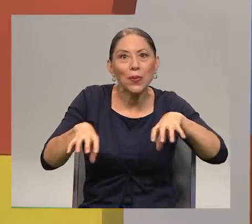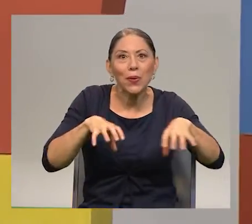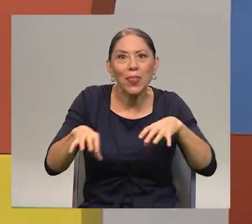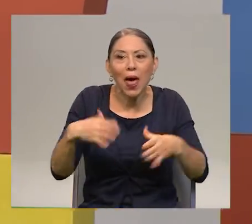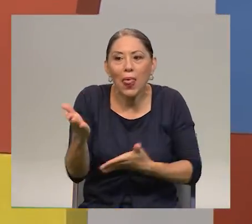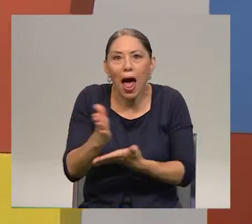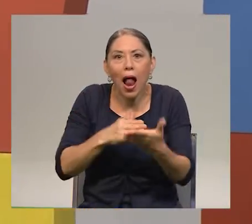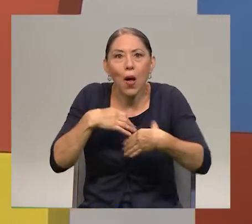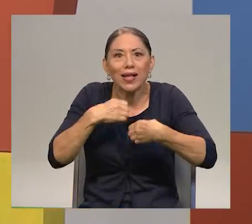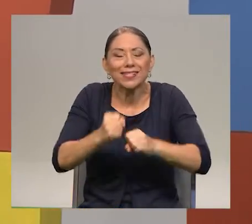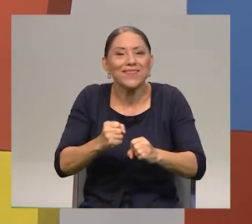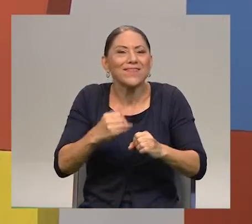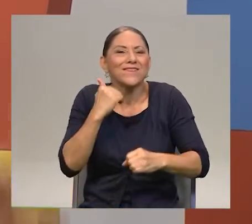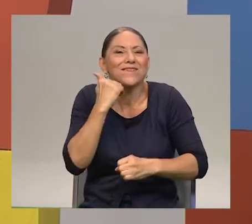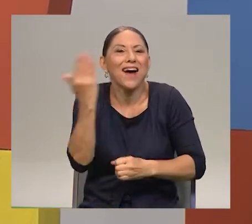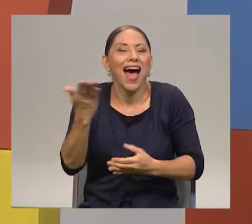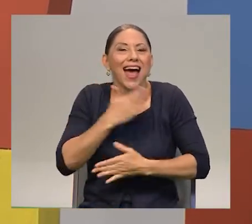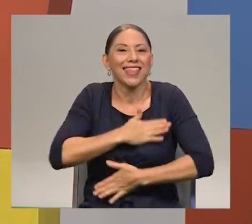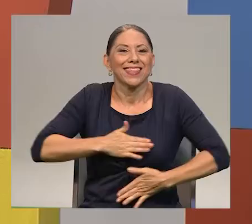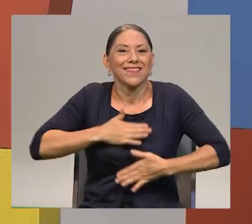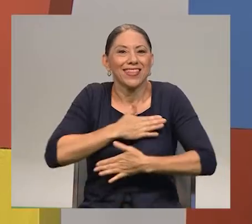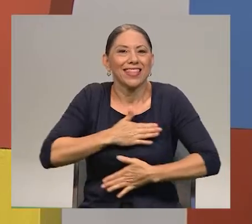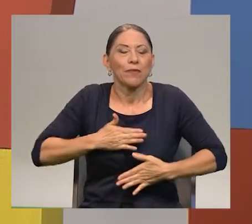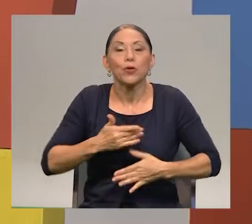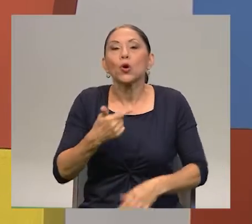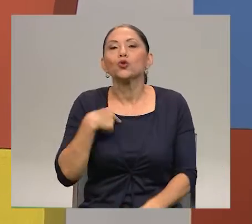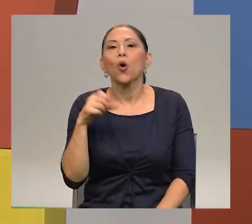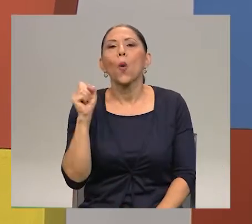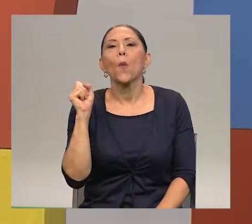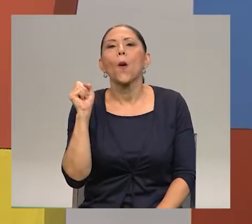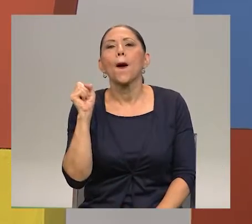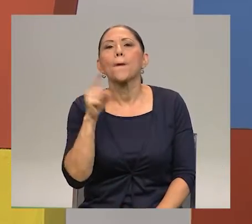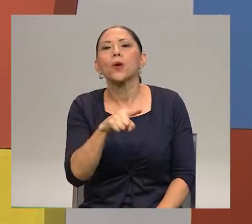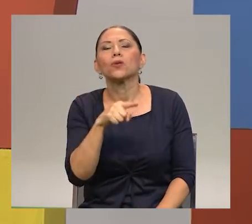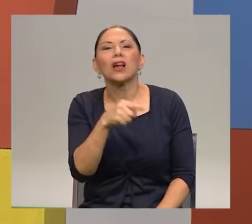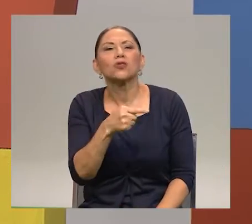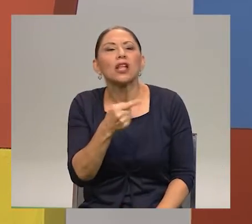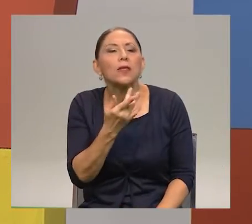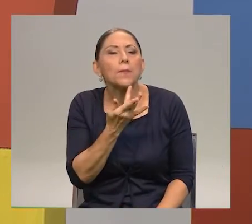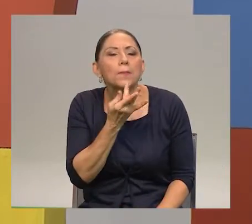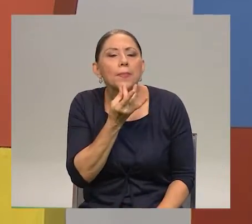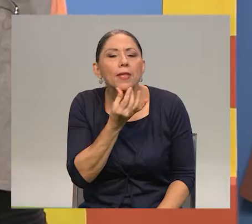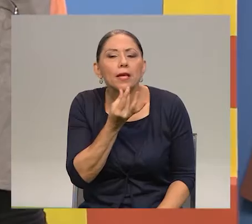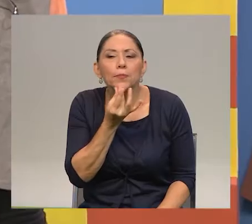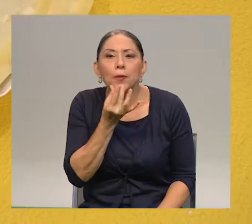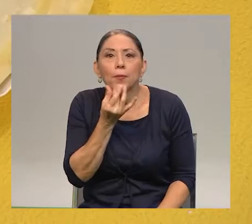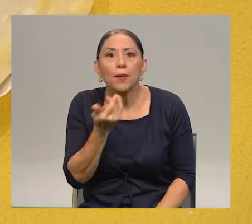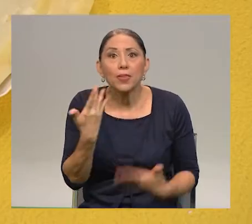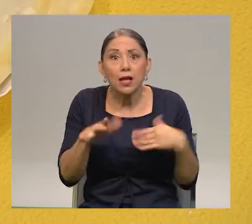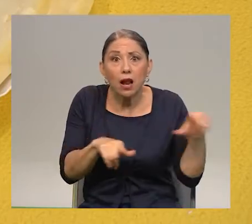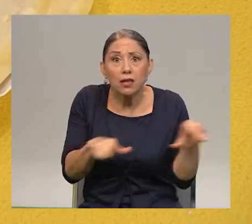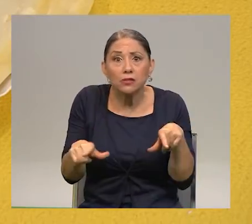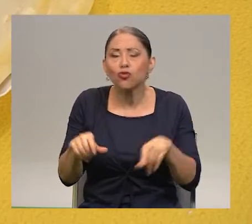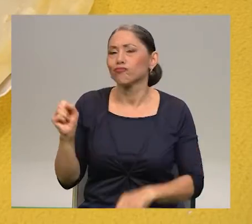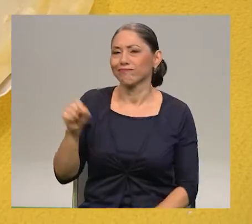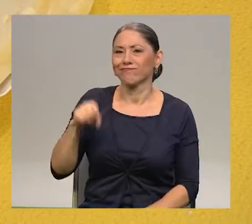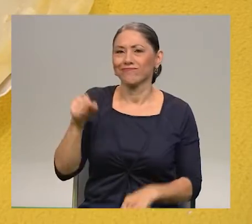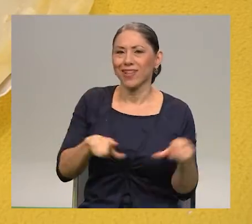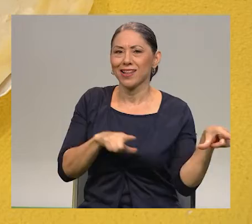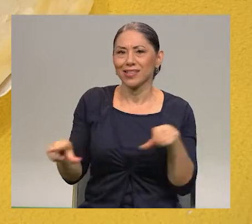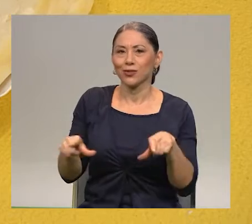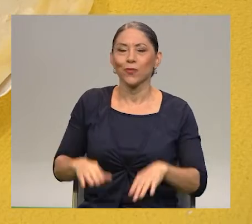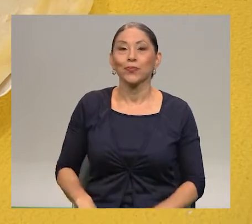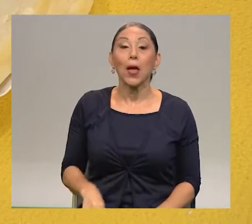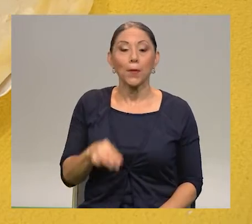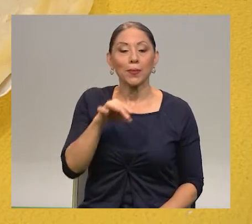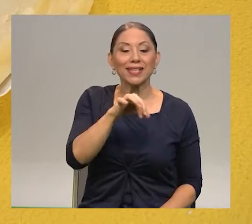I'm going to ask for each flavor. Are you ready? I'm ready. So, salt